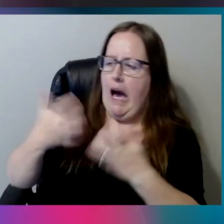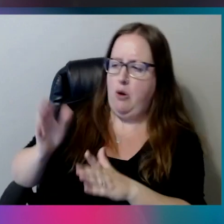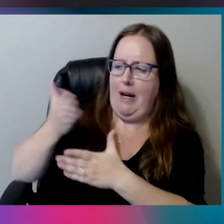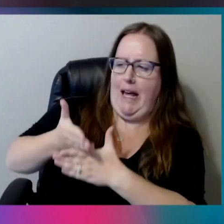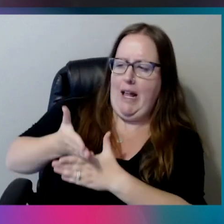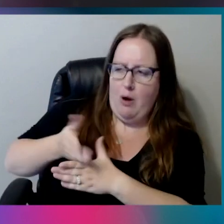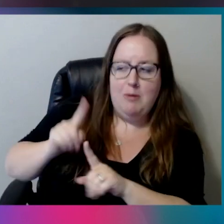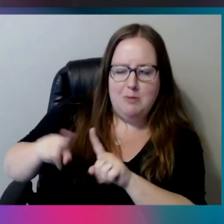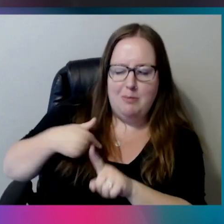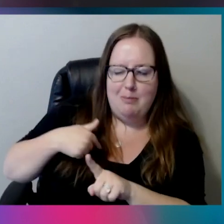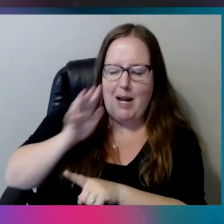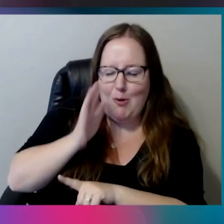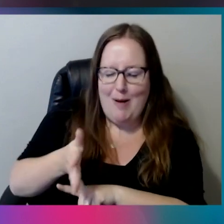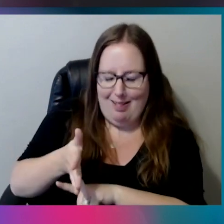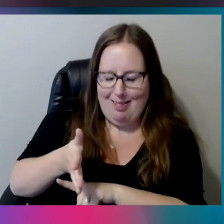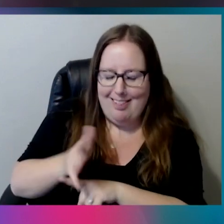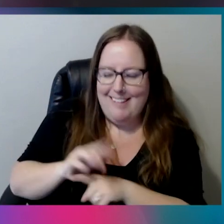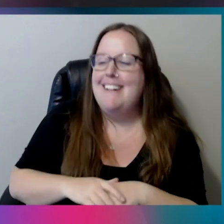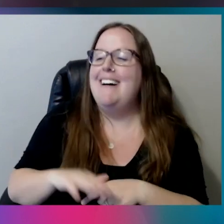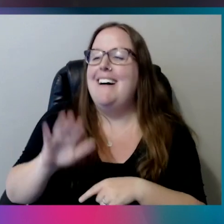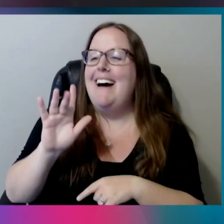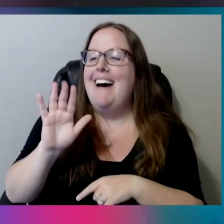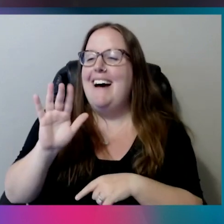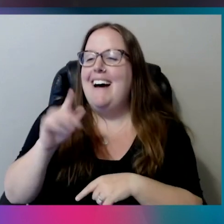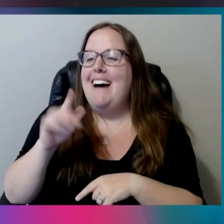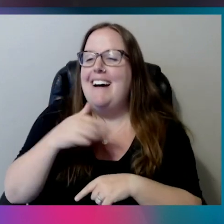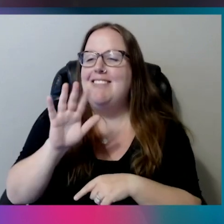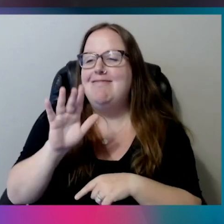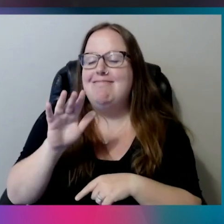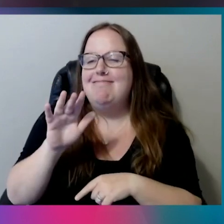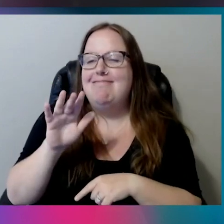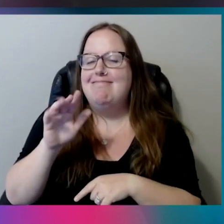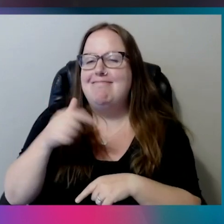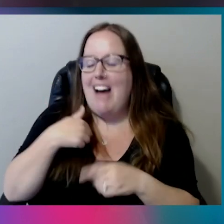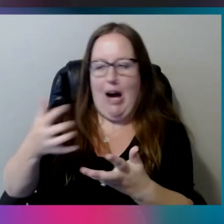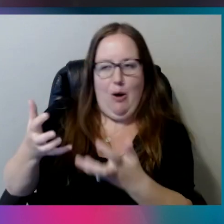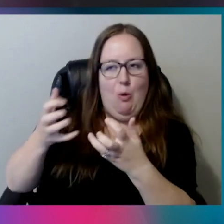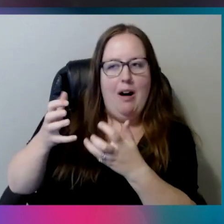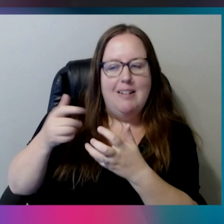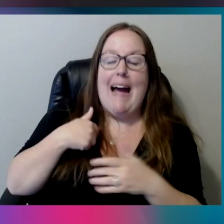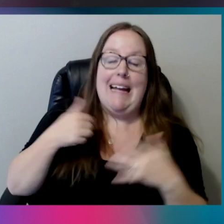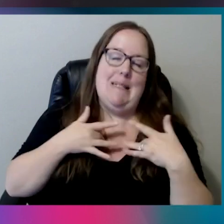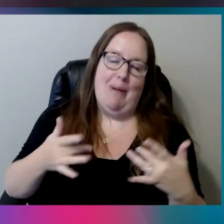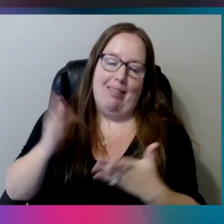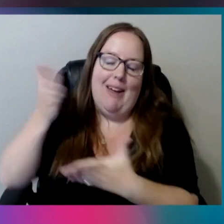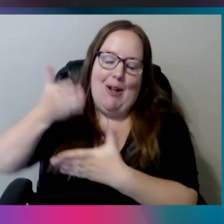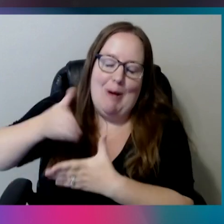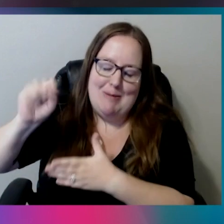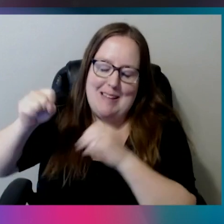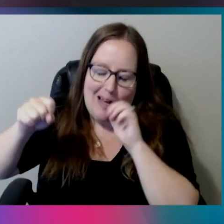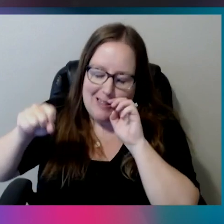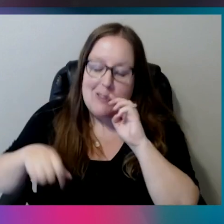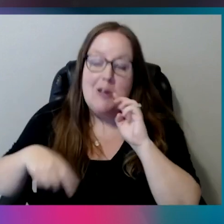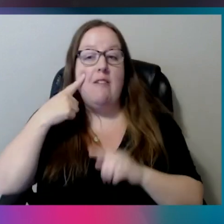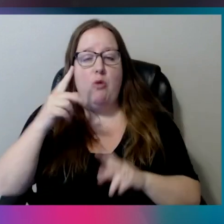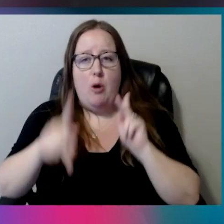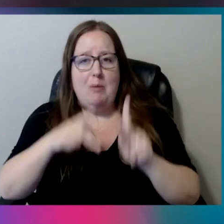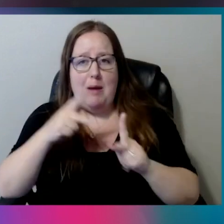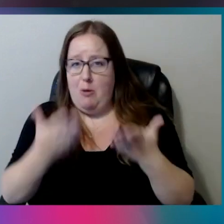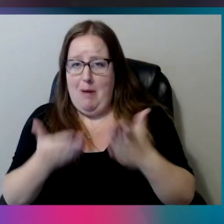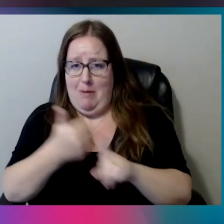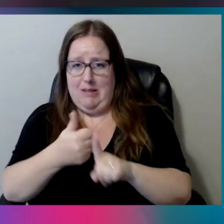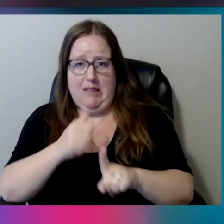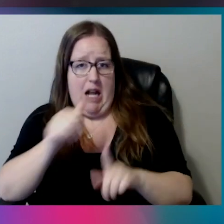will, as I am wont to do. As you are wont to do. Yeah, I usually do. For our friends who are not developers watching,